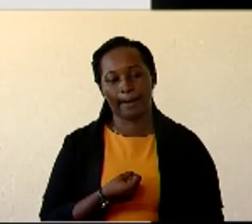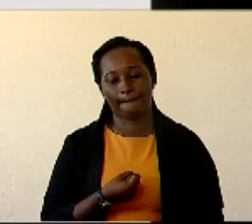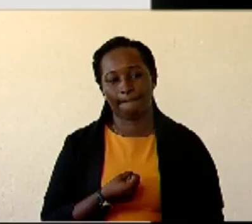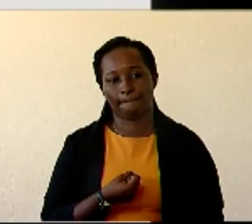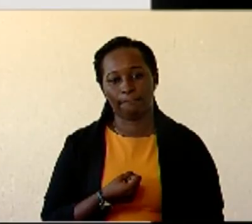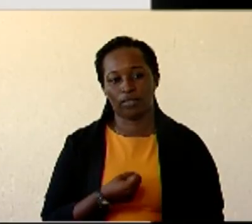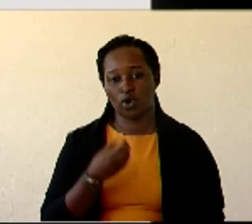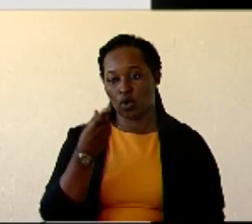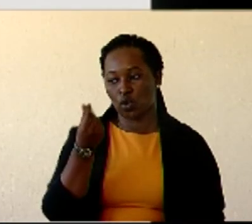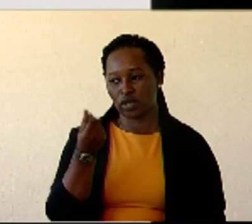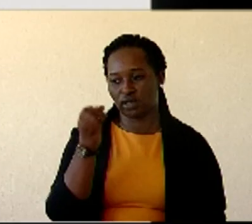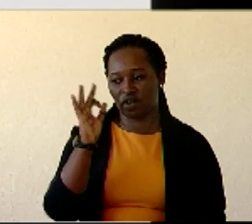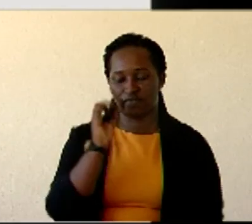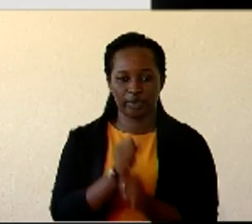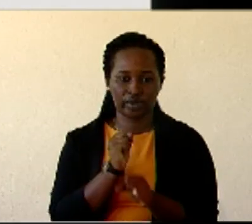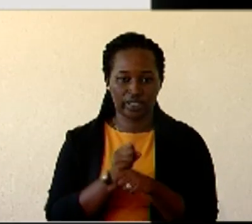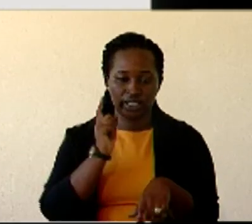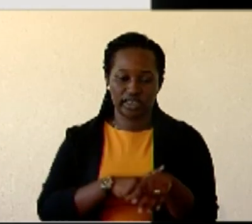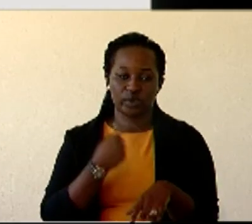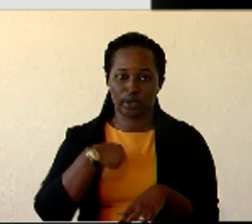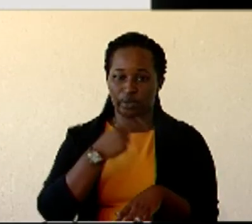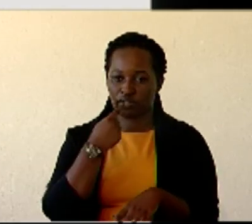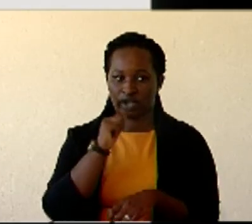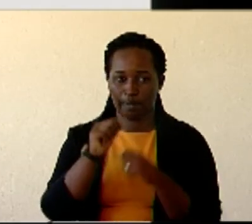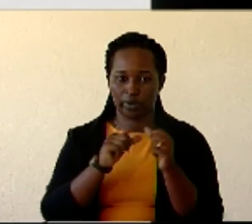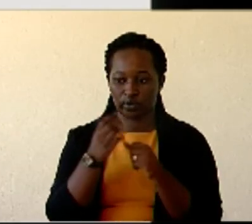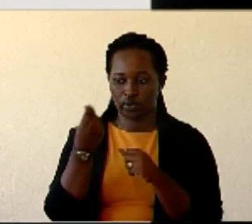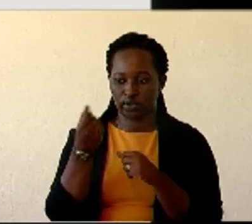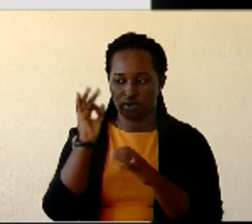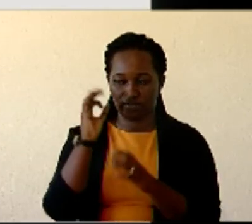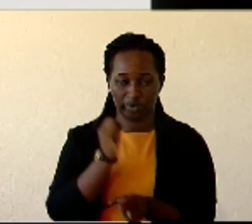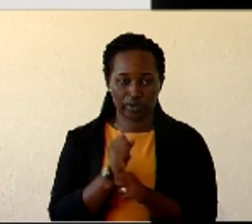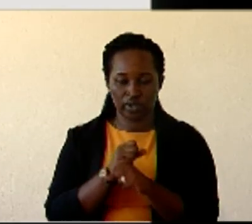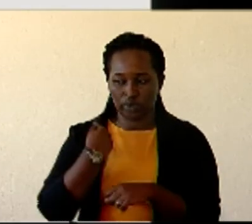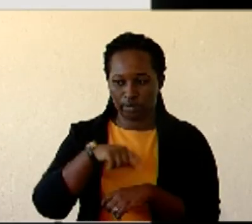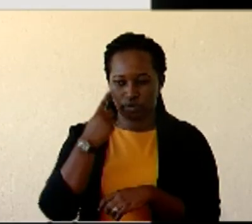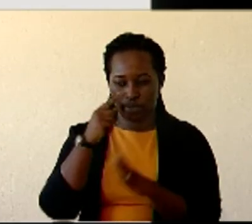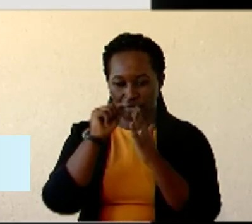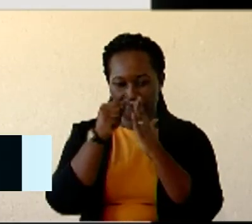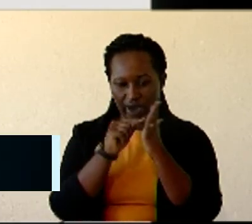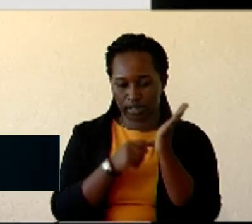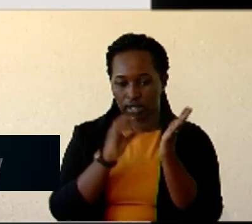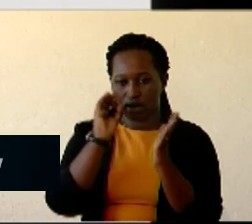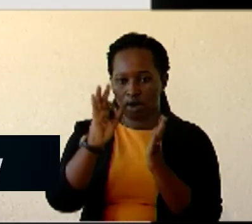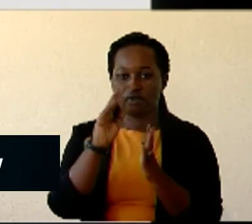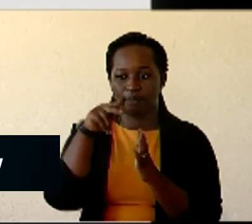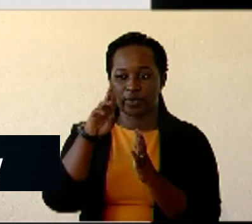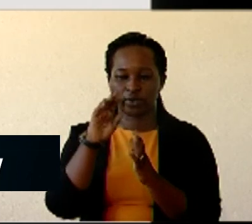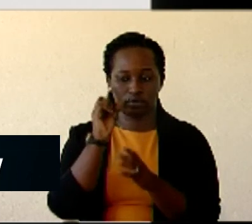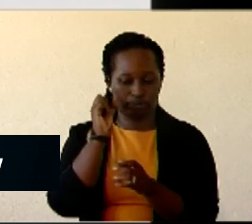costs of production. So when you talk about costs of production, we look at the factors of production. You know the factors of